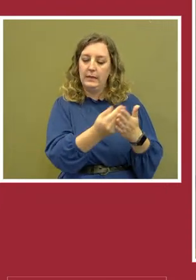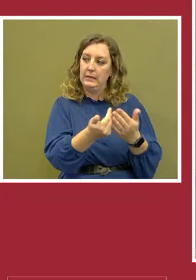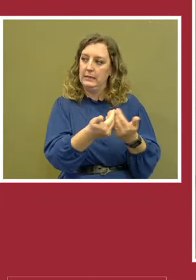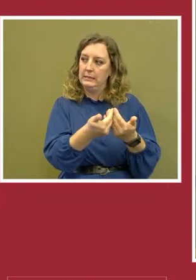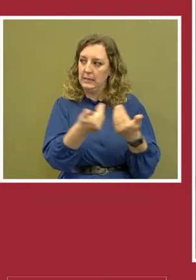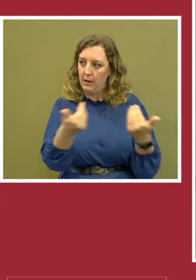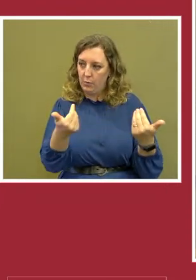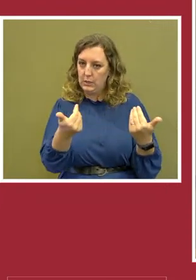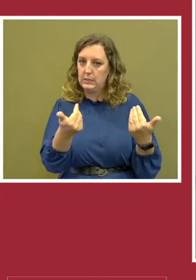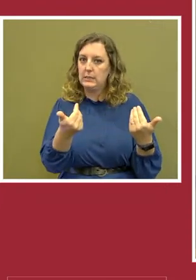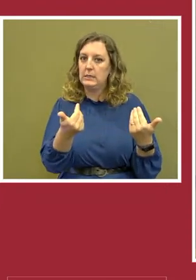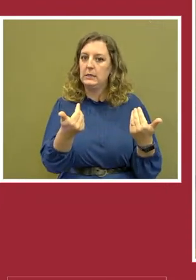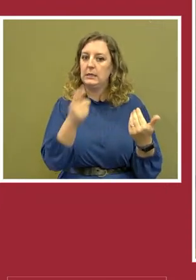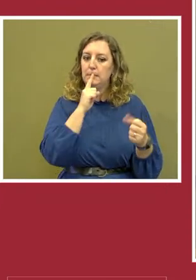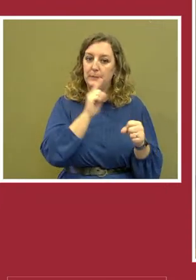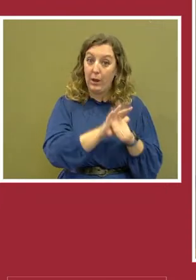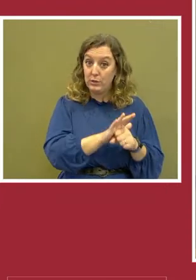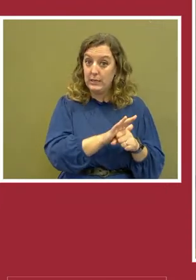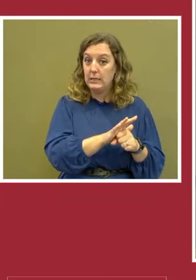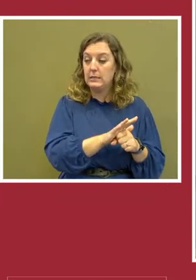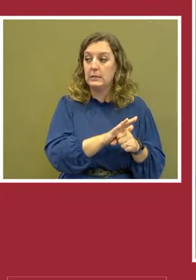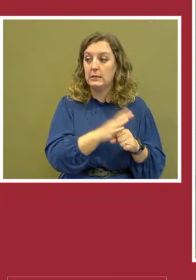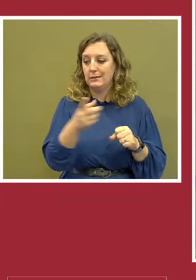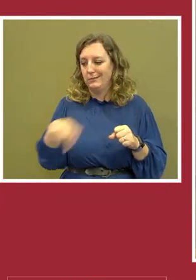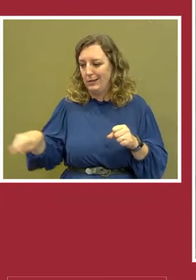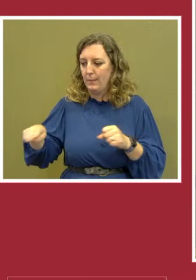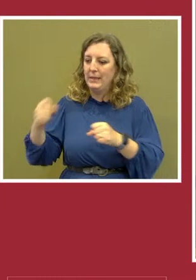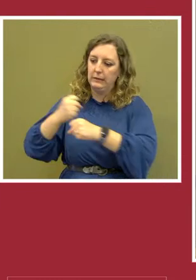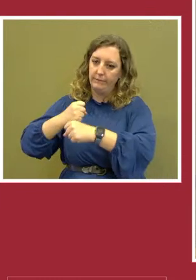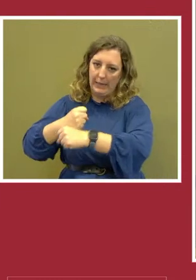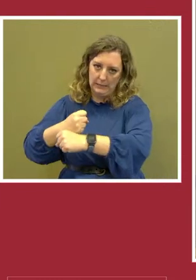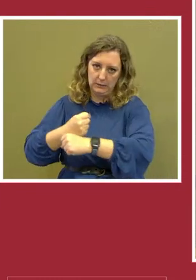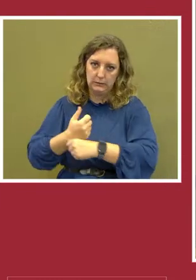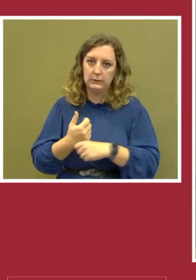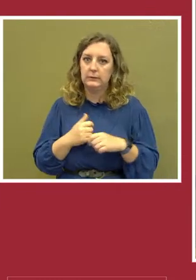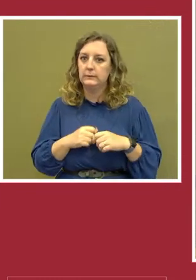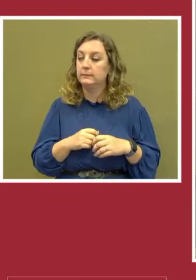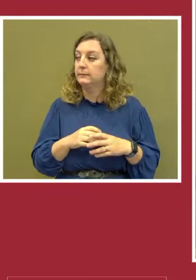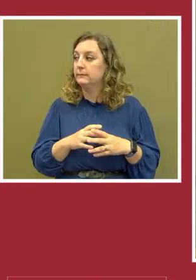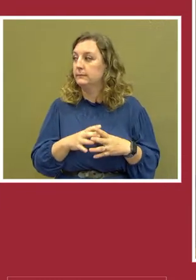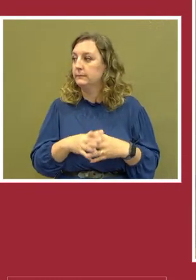separate, it's guaranteed, and everything else has to fight for it.